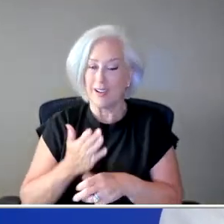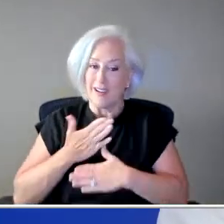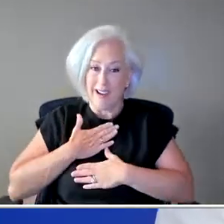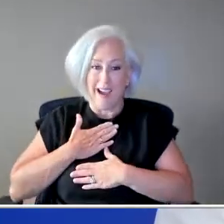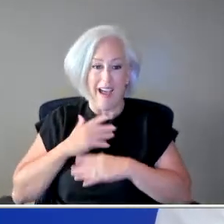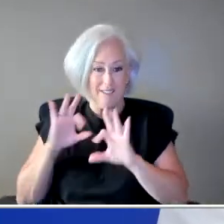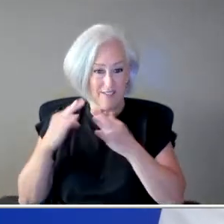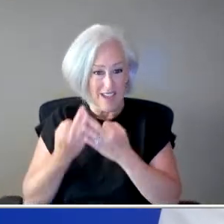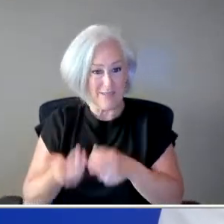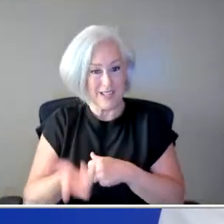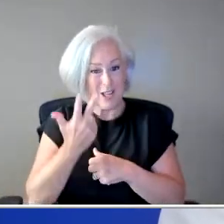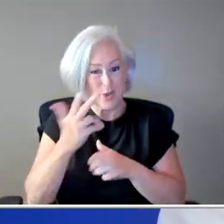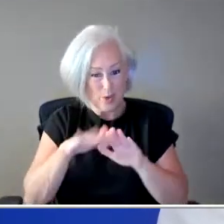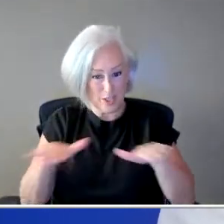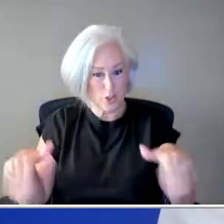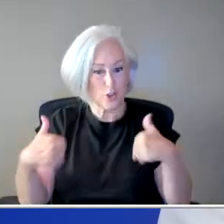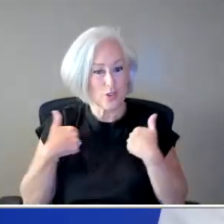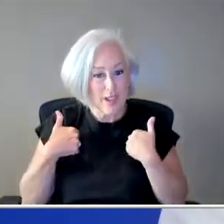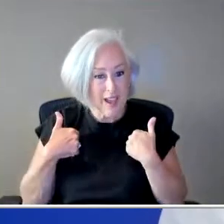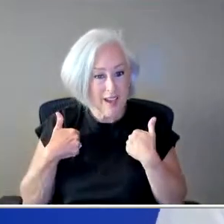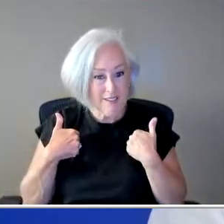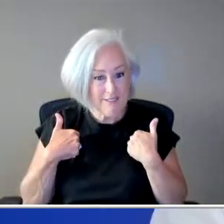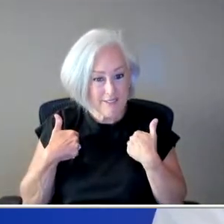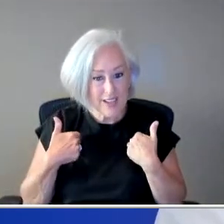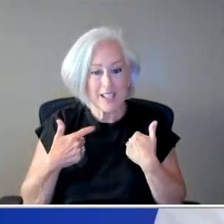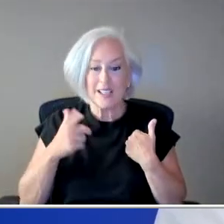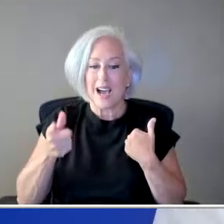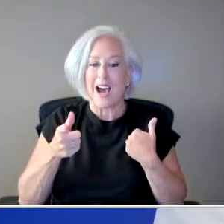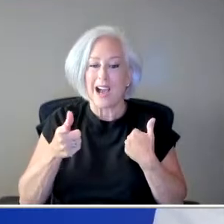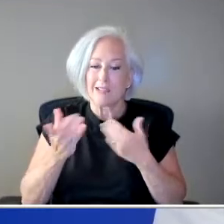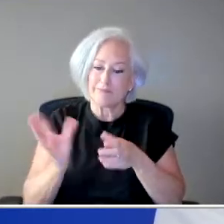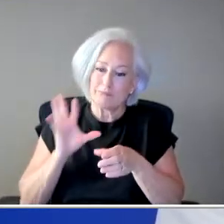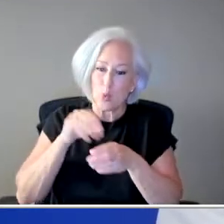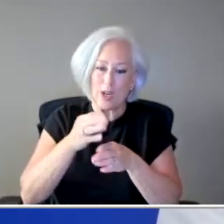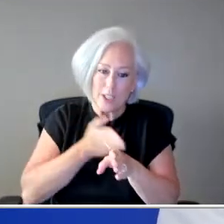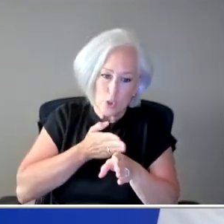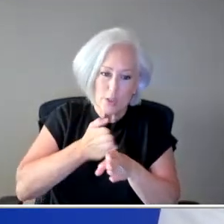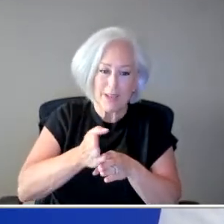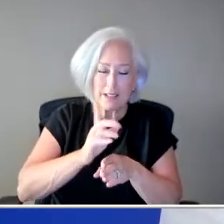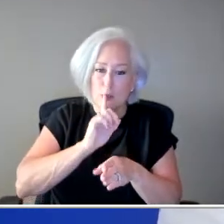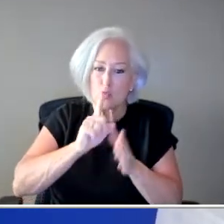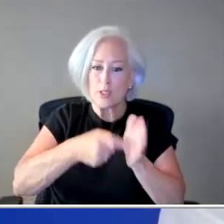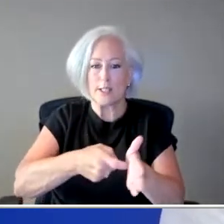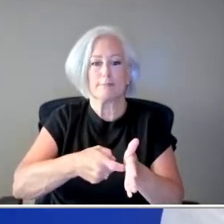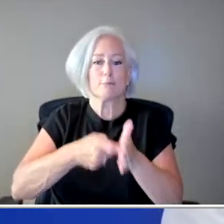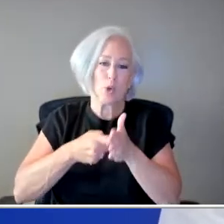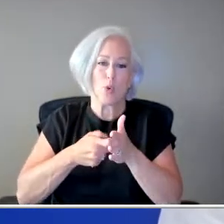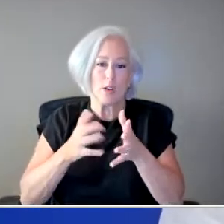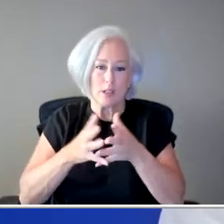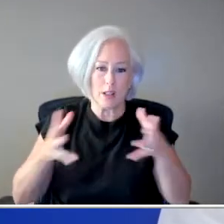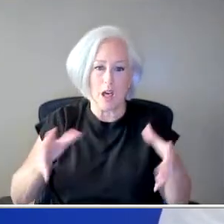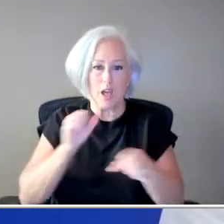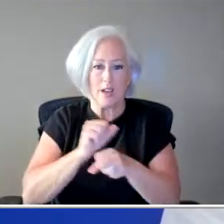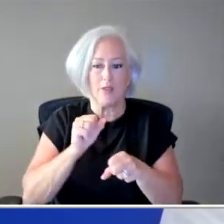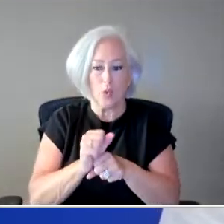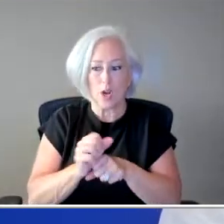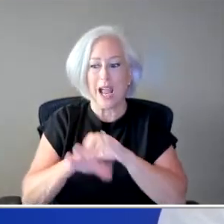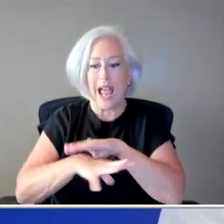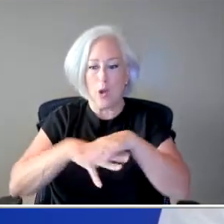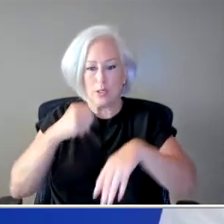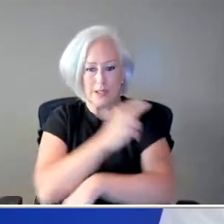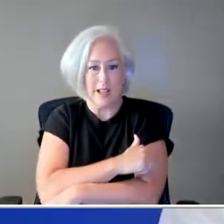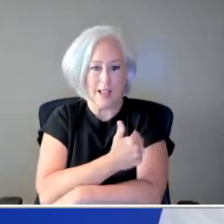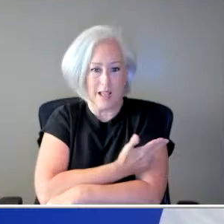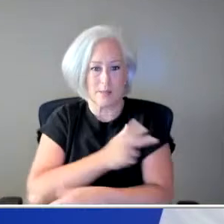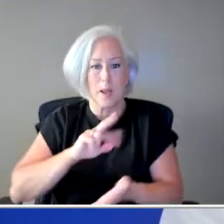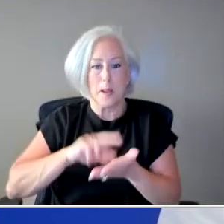kids. And you know, I entered a specialty specifically that is very demanding in terms of off-hour work. So middle of the night,